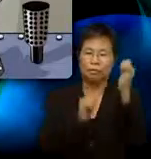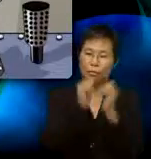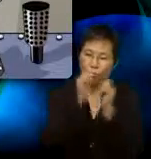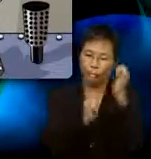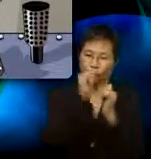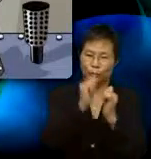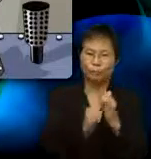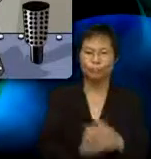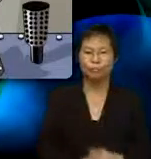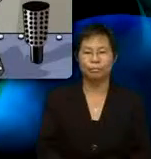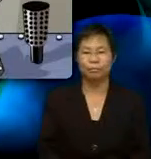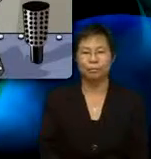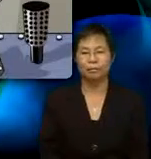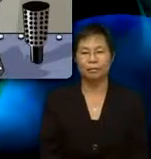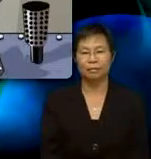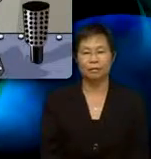moto,